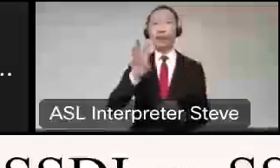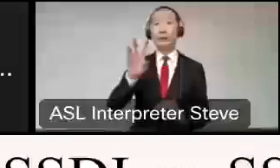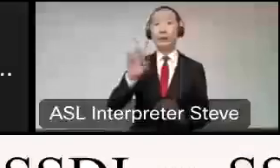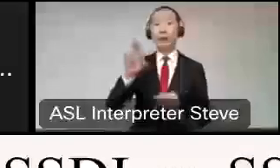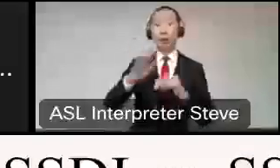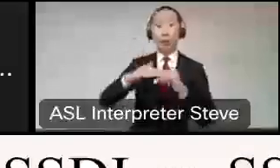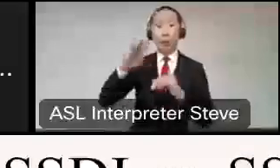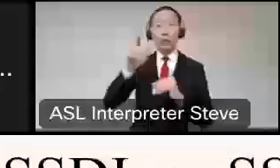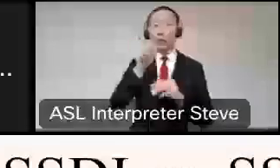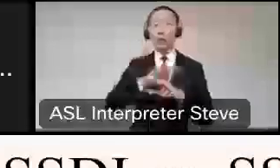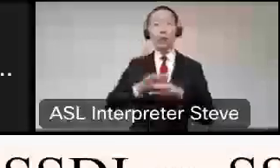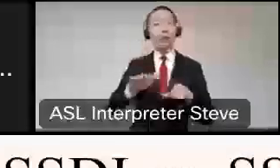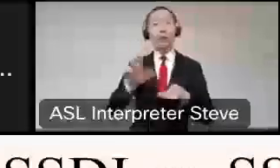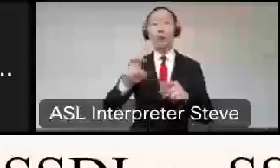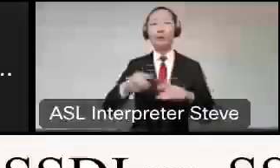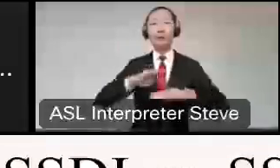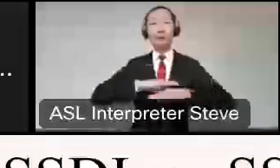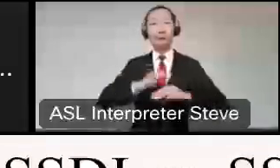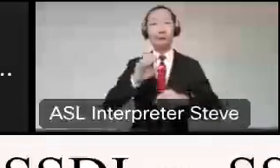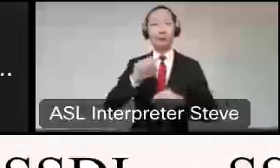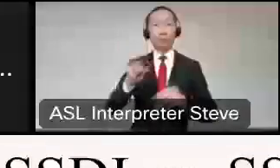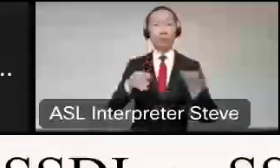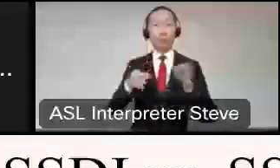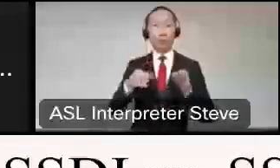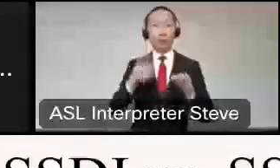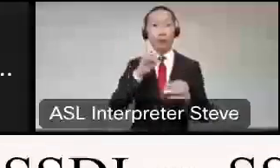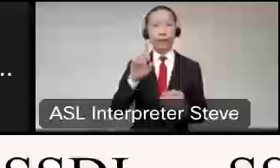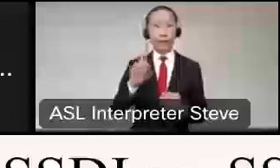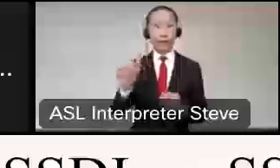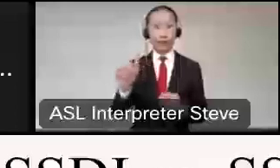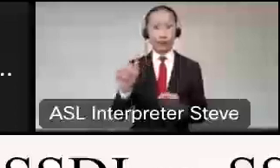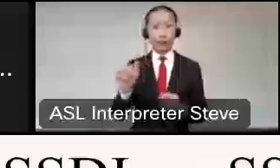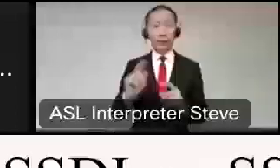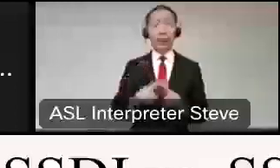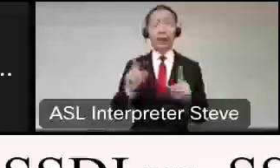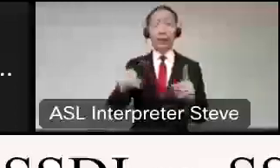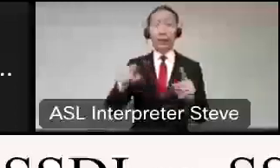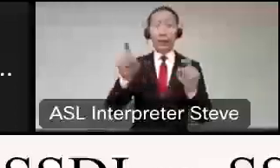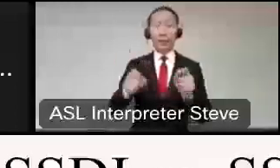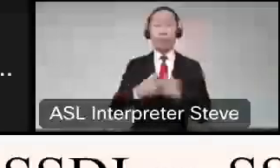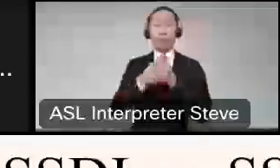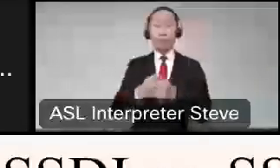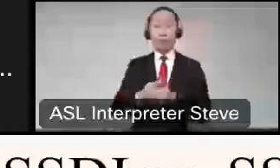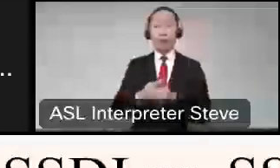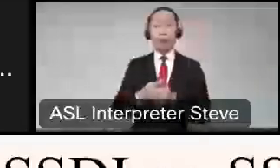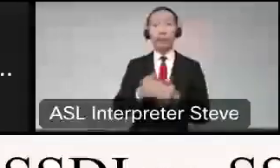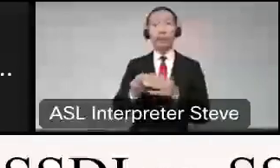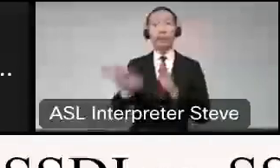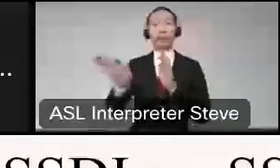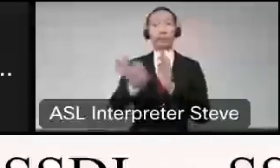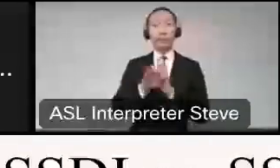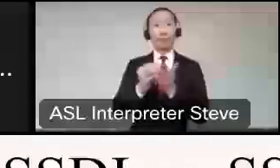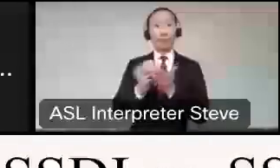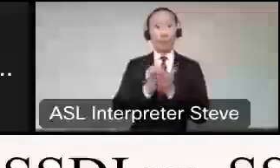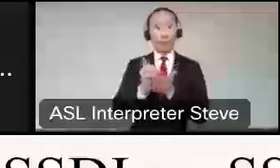over who do not need to meet Social Security's definition of disability. However, they must fall within the designated income